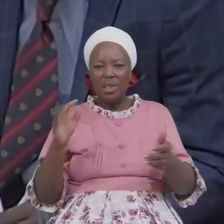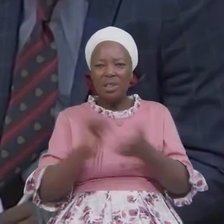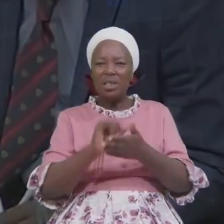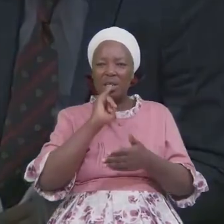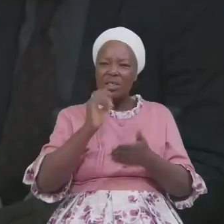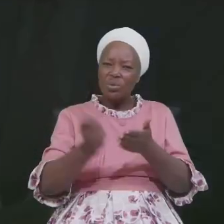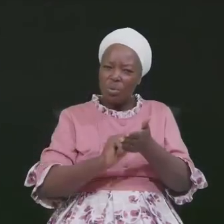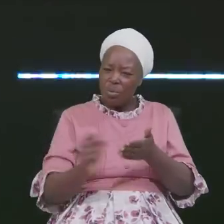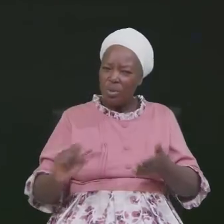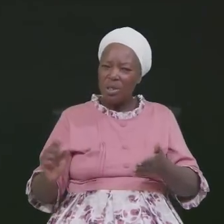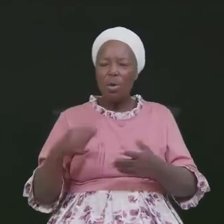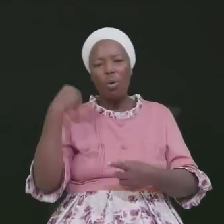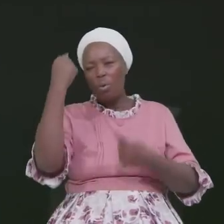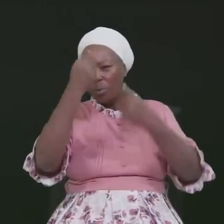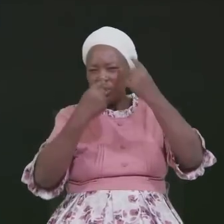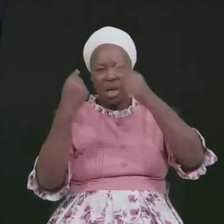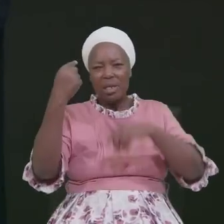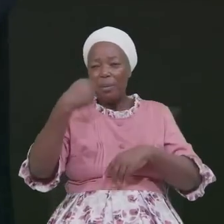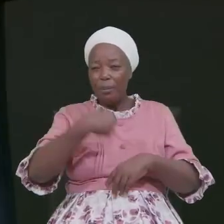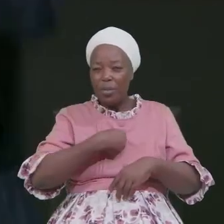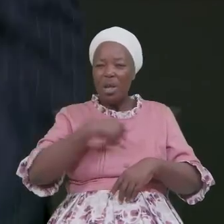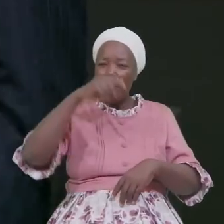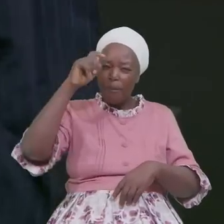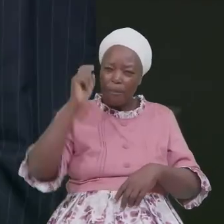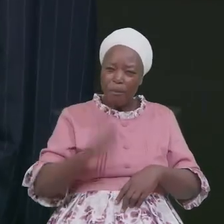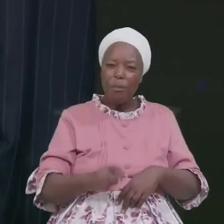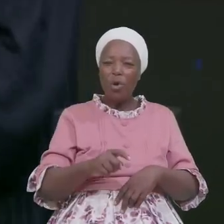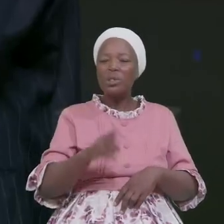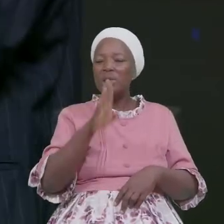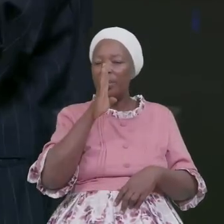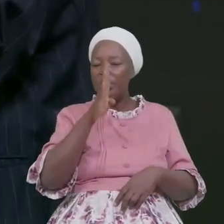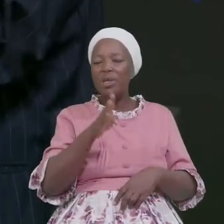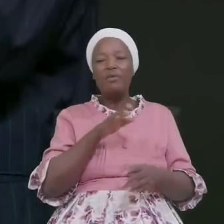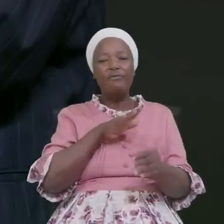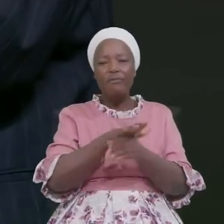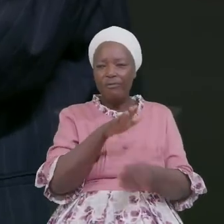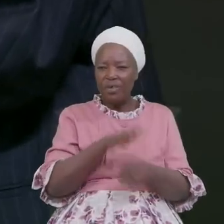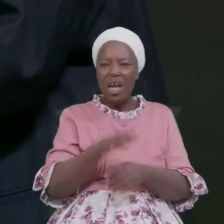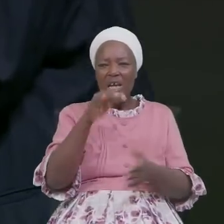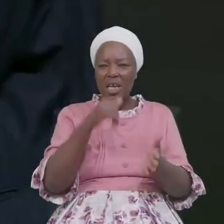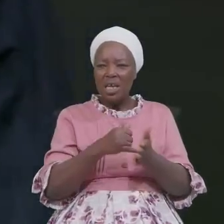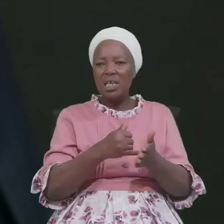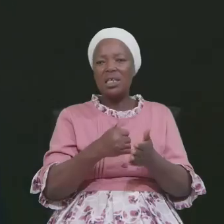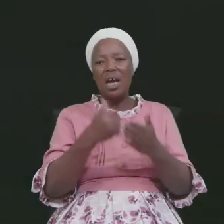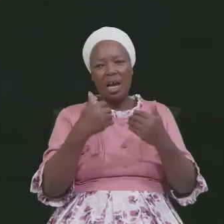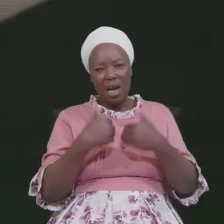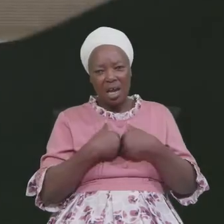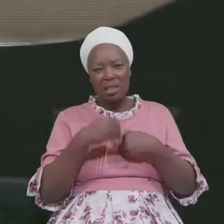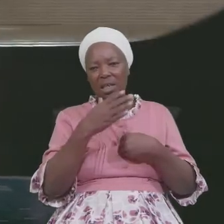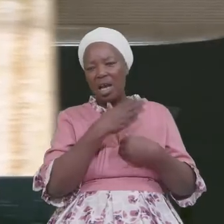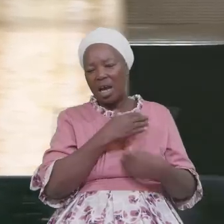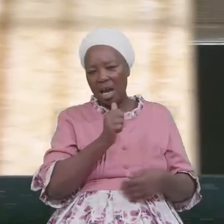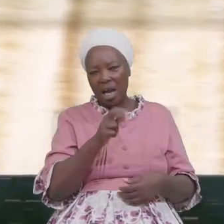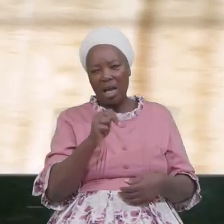written concerning me must be fulfilled. It has an